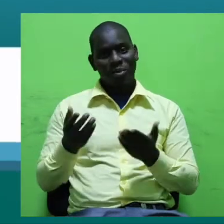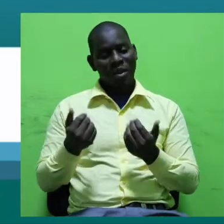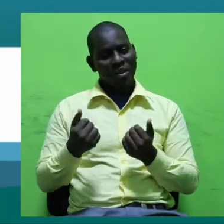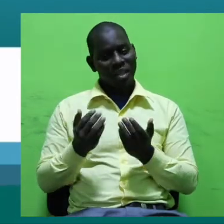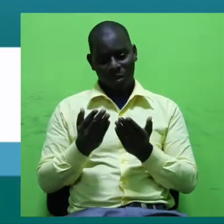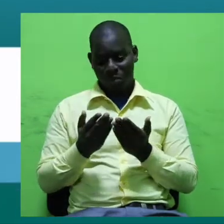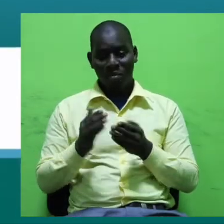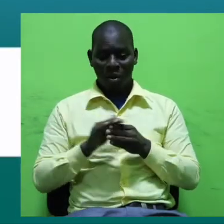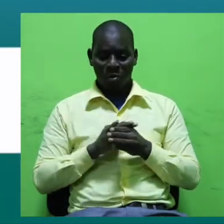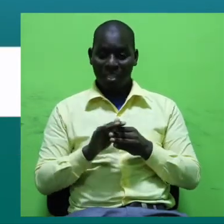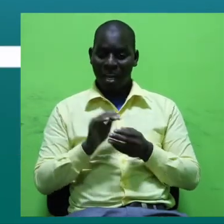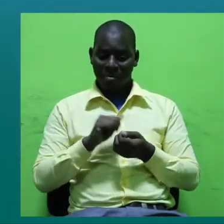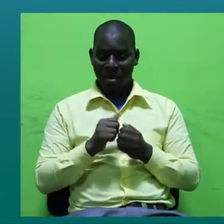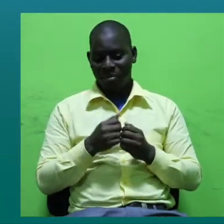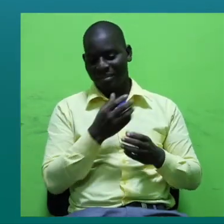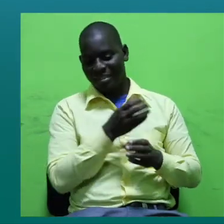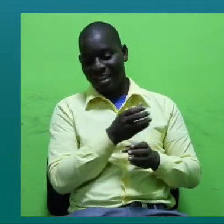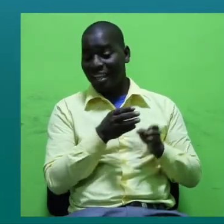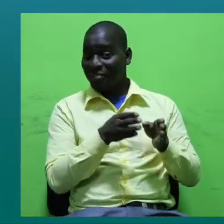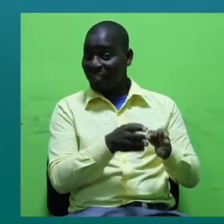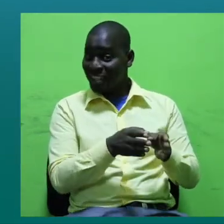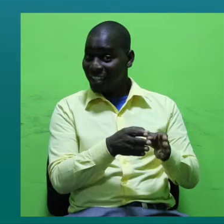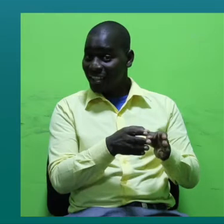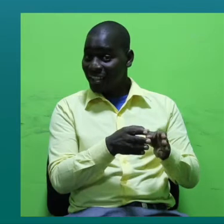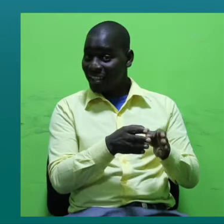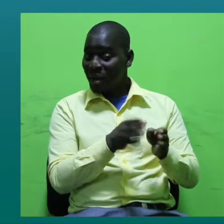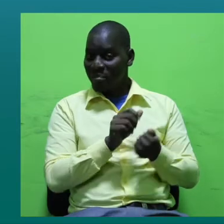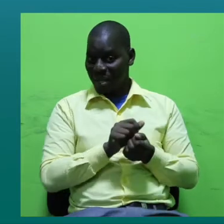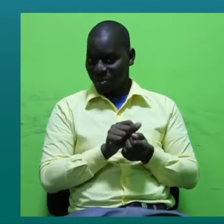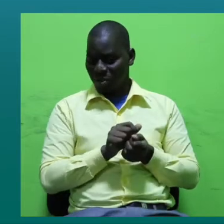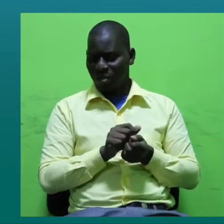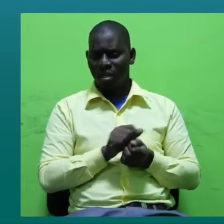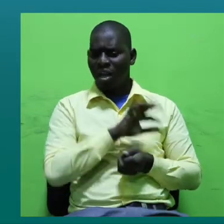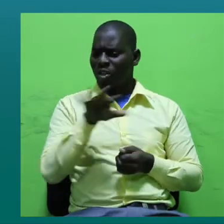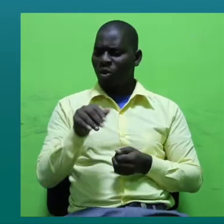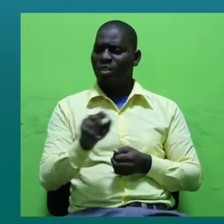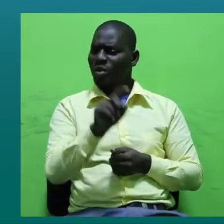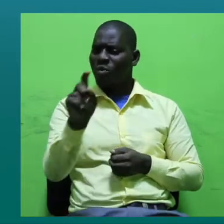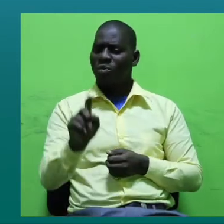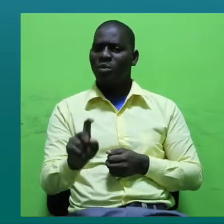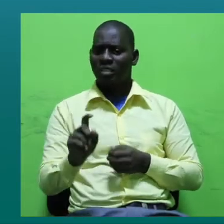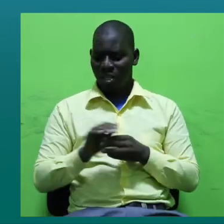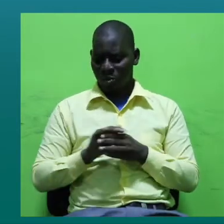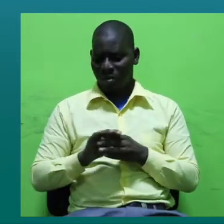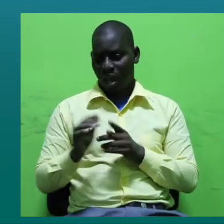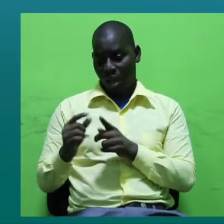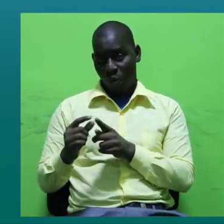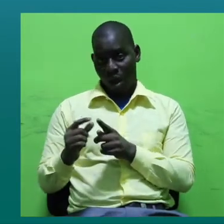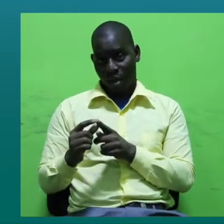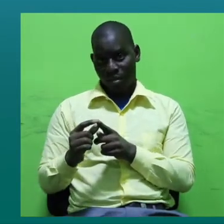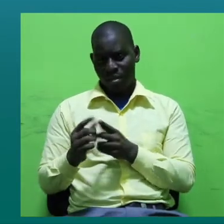learn about scientific processes in biology. We all have the questions about the